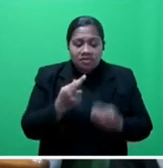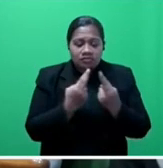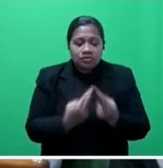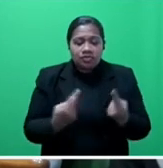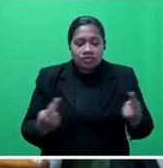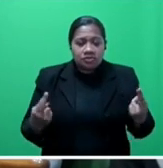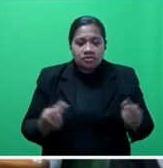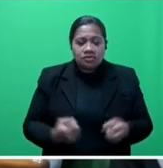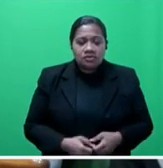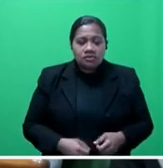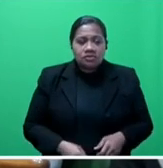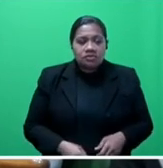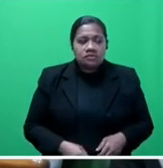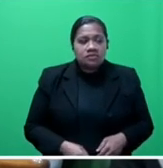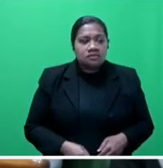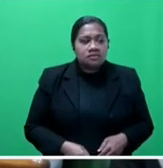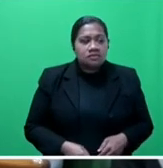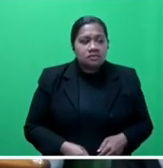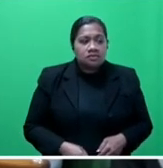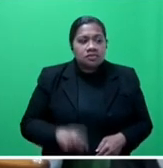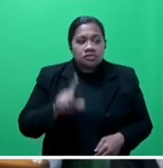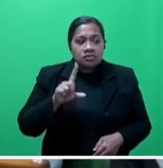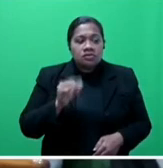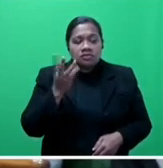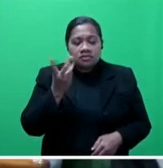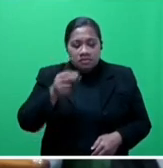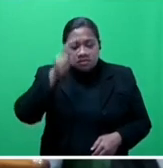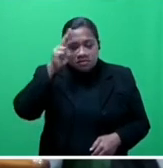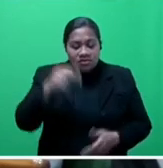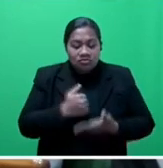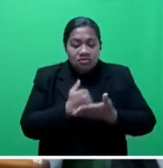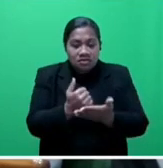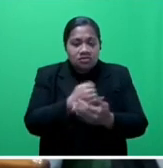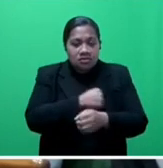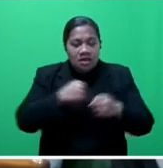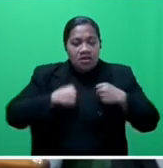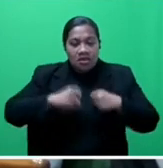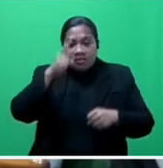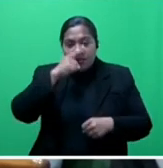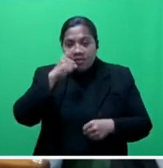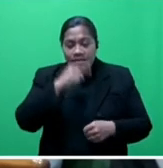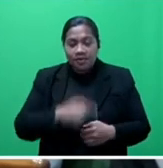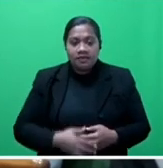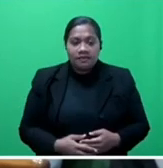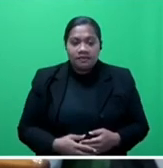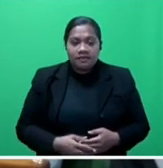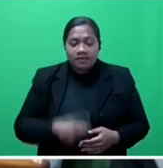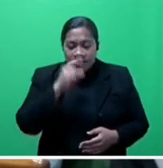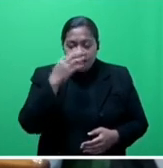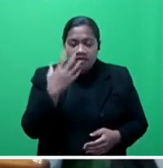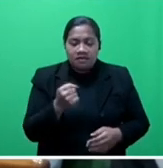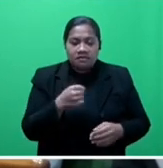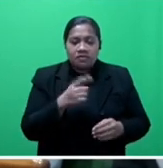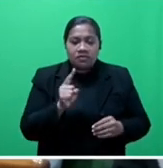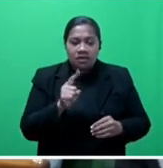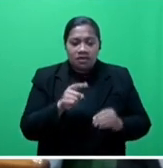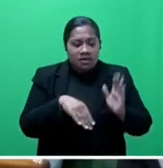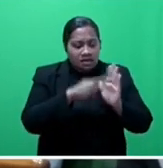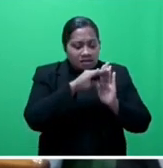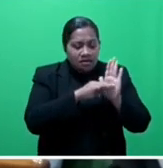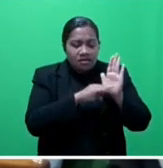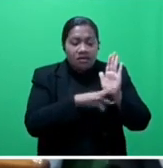to conduct some level of national assistance to our people as an enabling criteria for elections